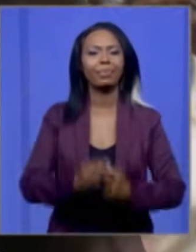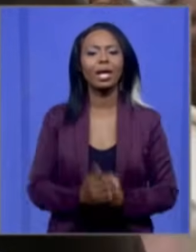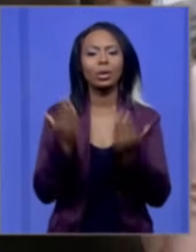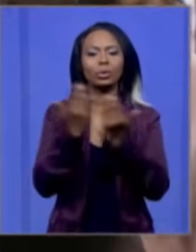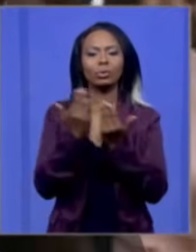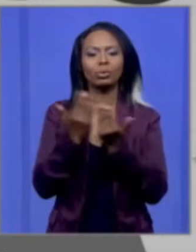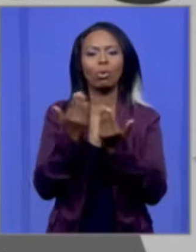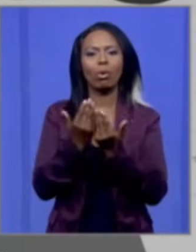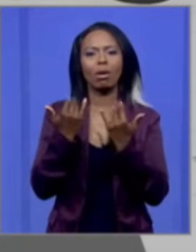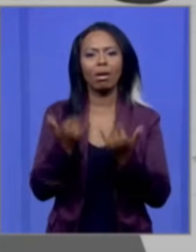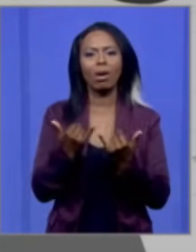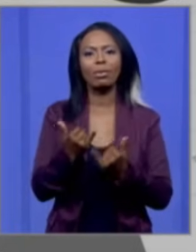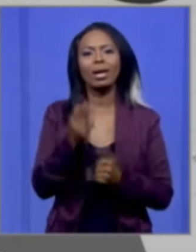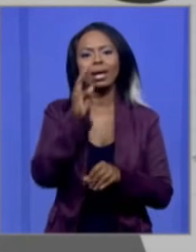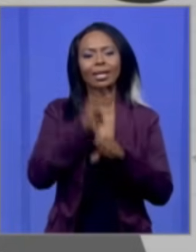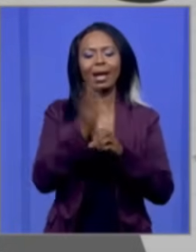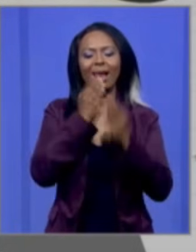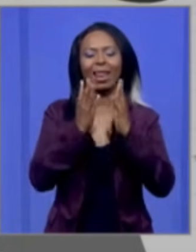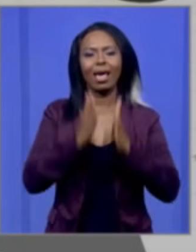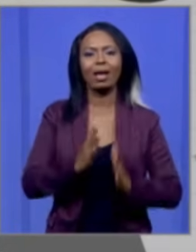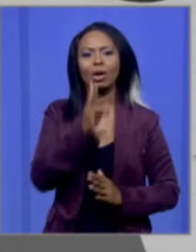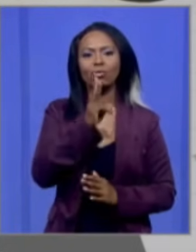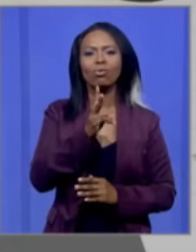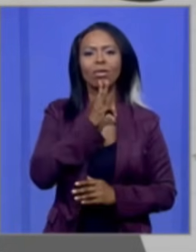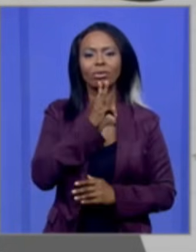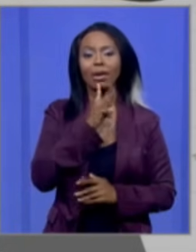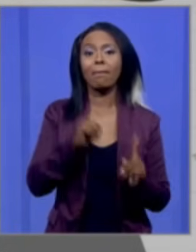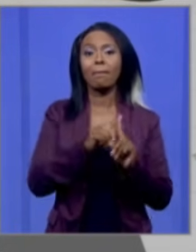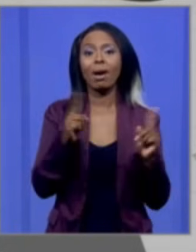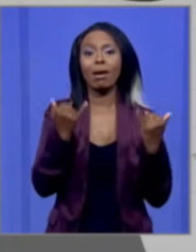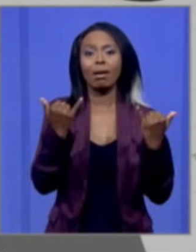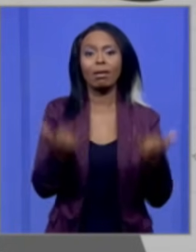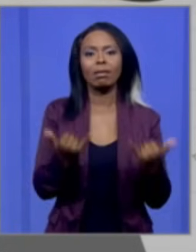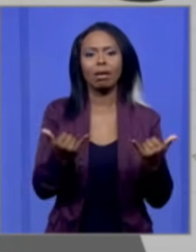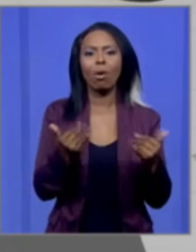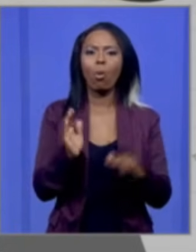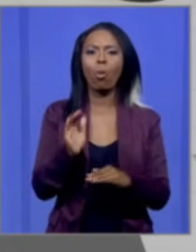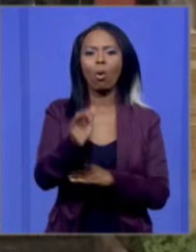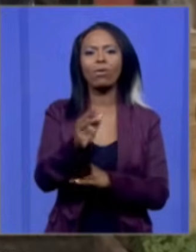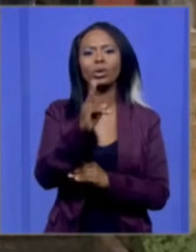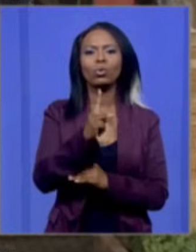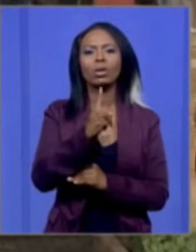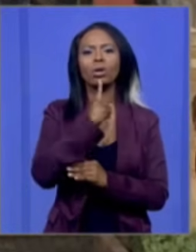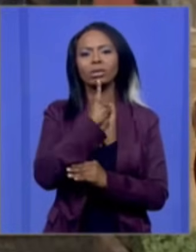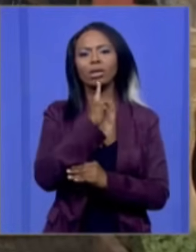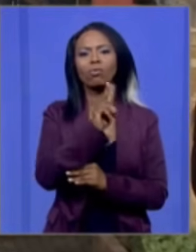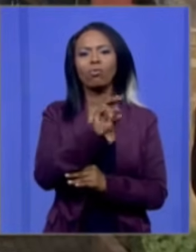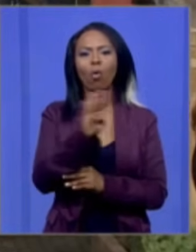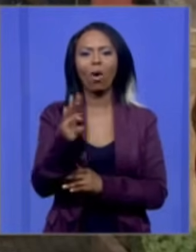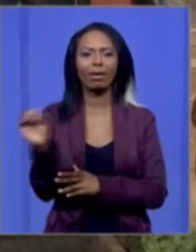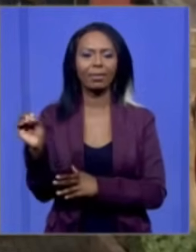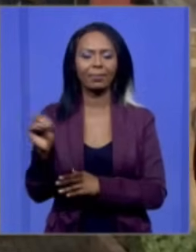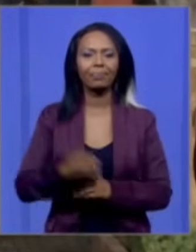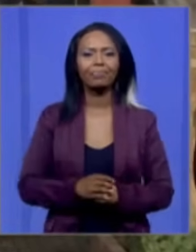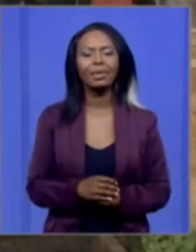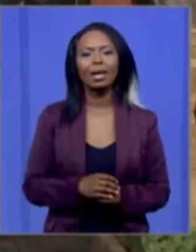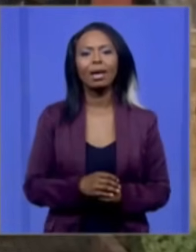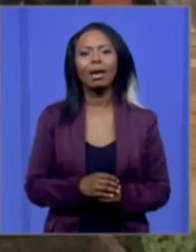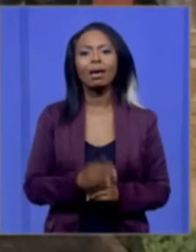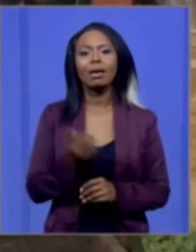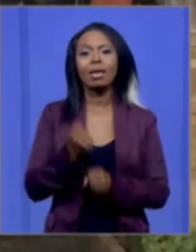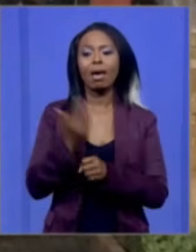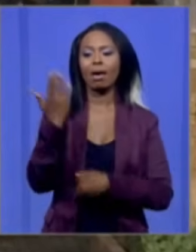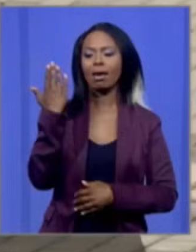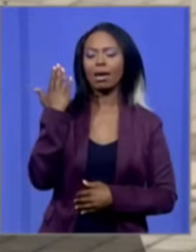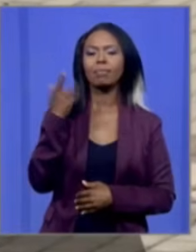bana ba 2,000 efela ga bjale bao ba amogetšego sekolong se ke ba 2,400. Ngwago la kgoro ya thuto e tshepišitše go